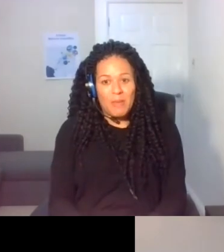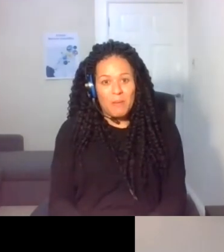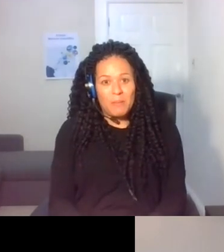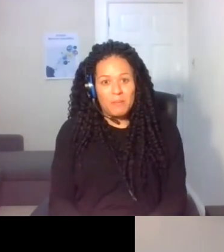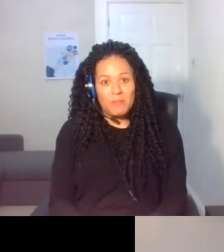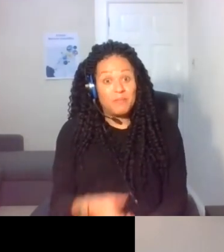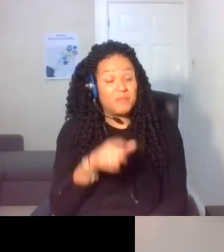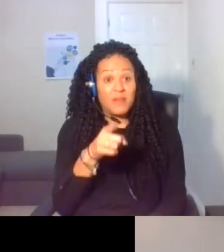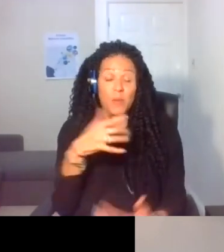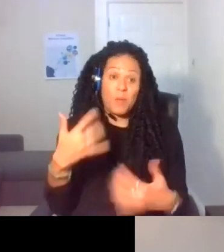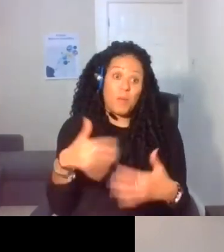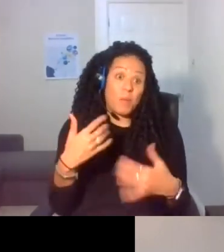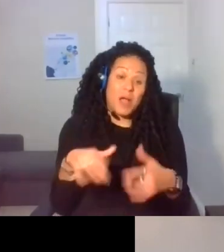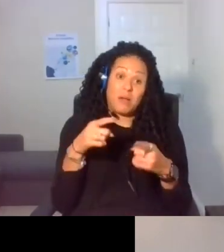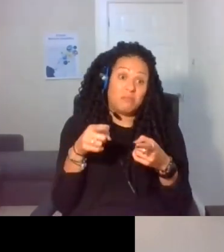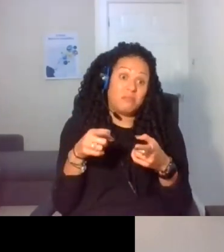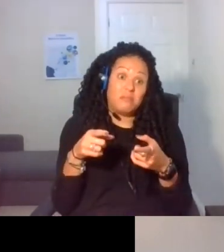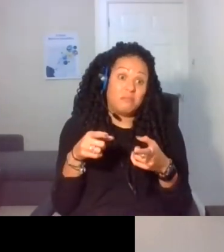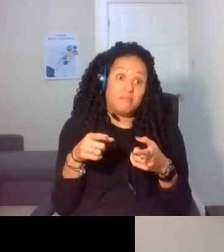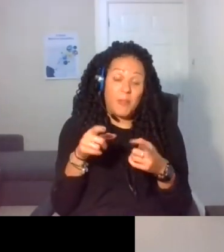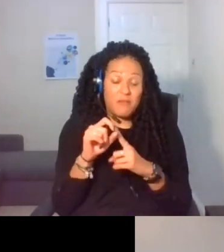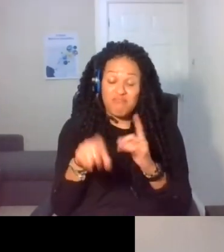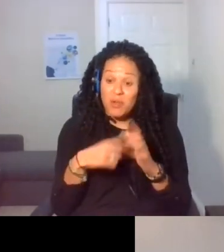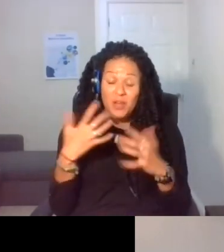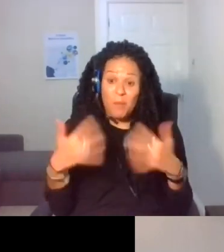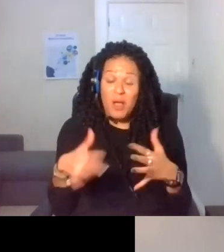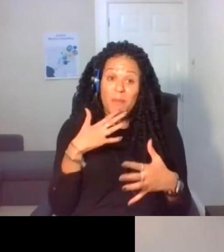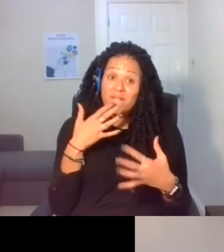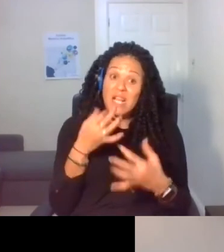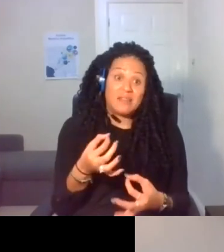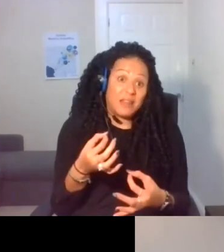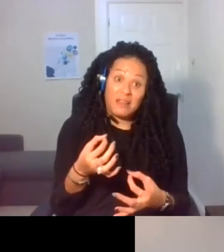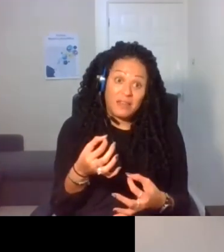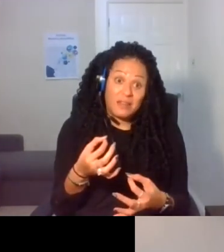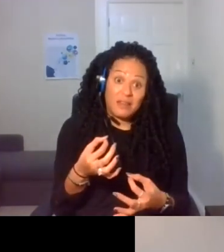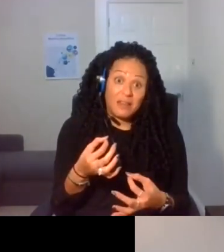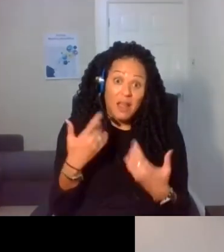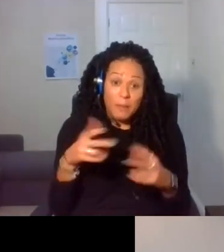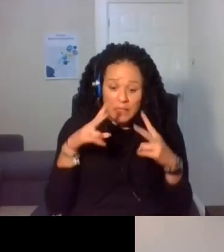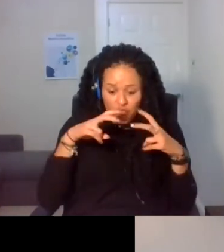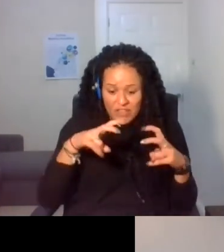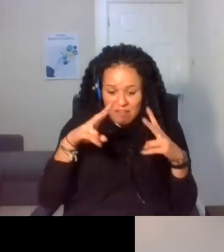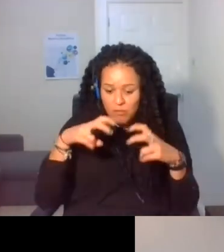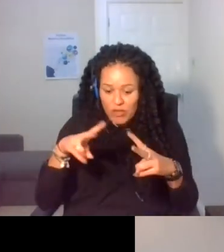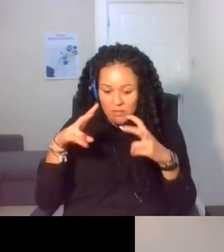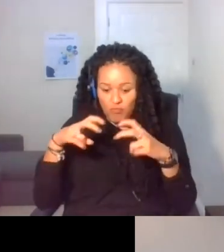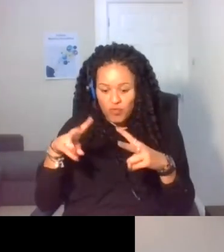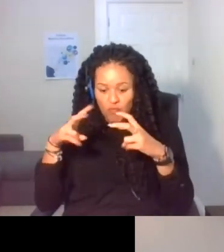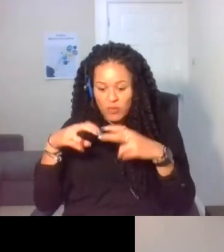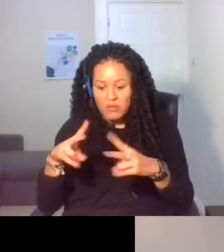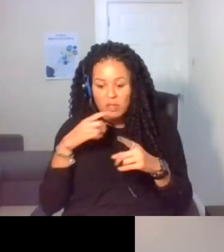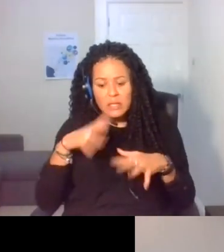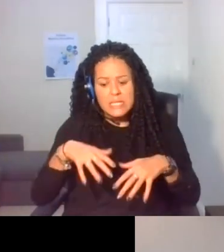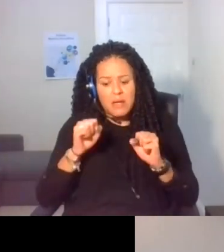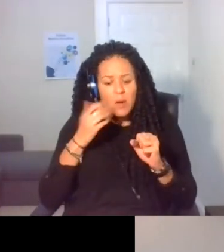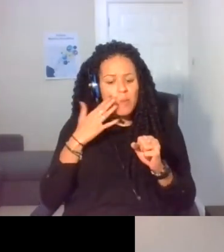an endlessly fascinating project, really, and I've been, you know, our researching for this project started